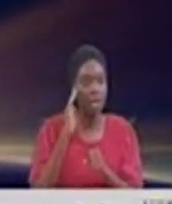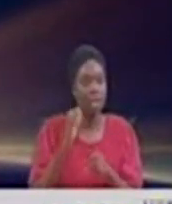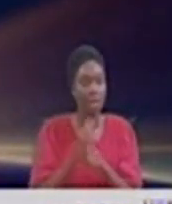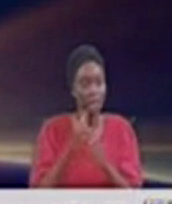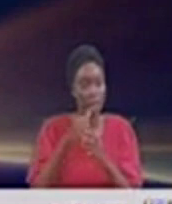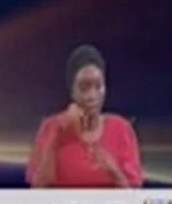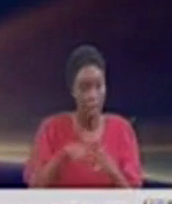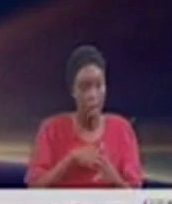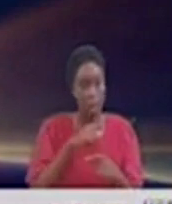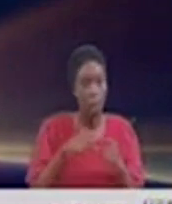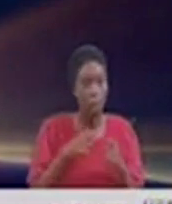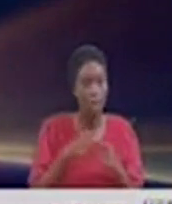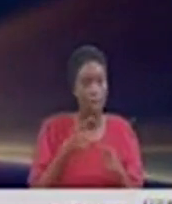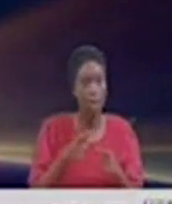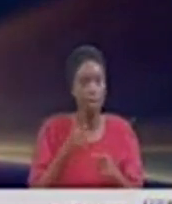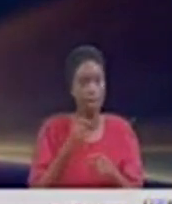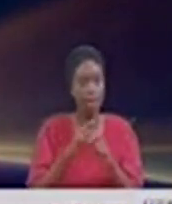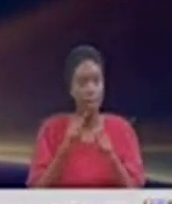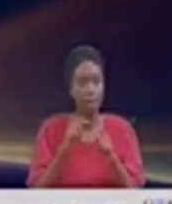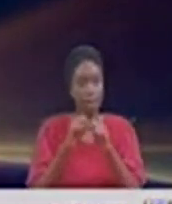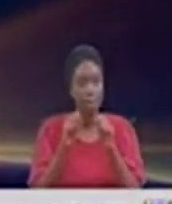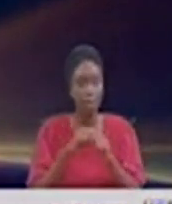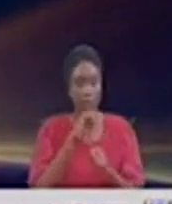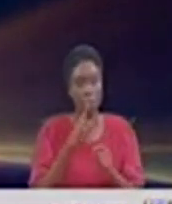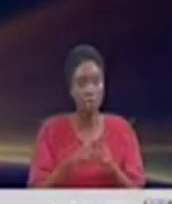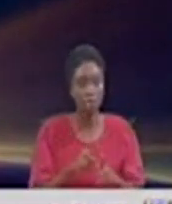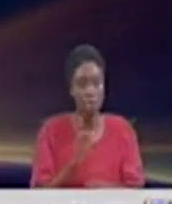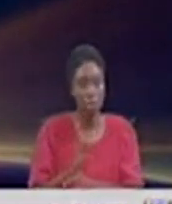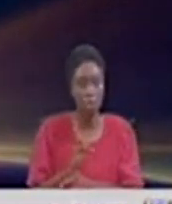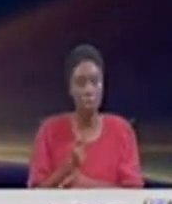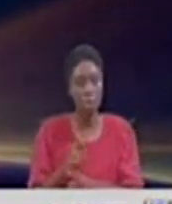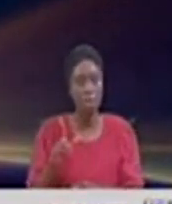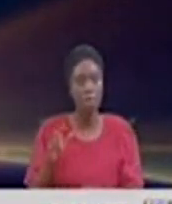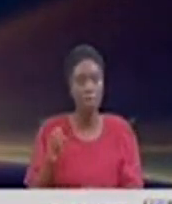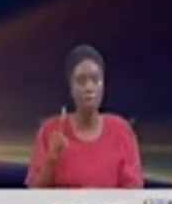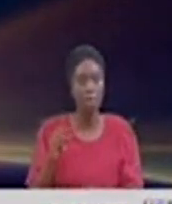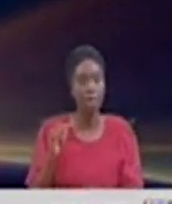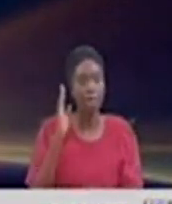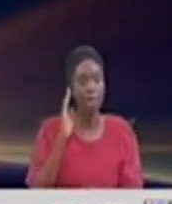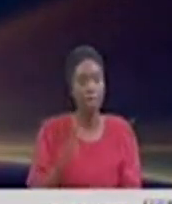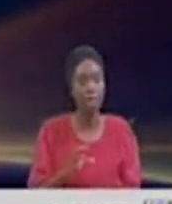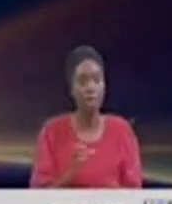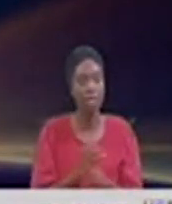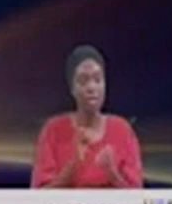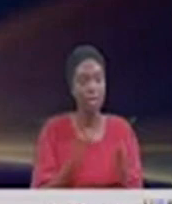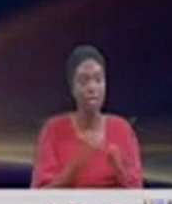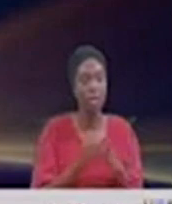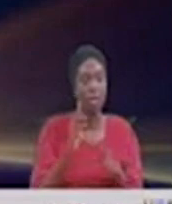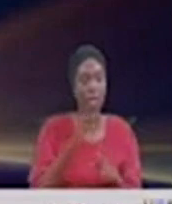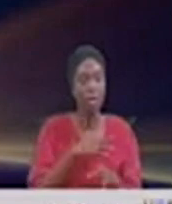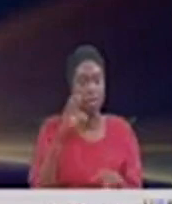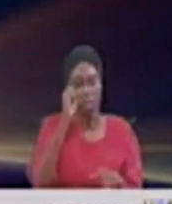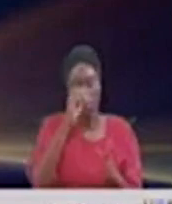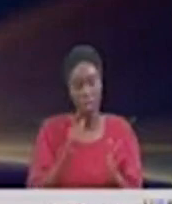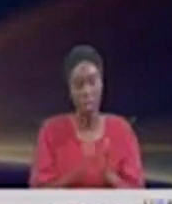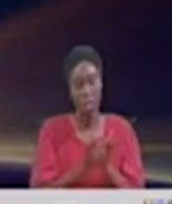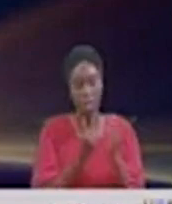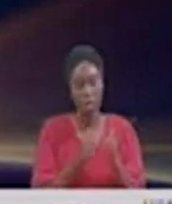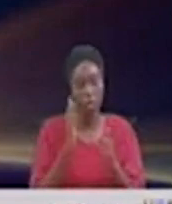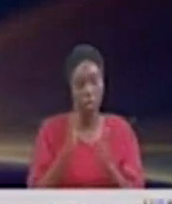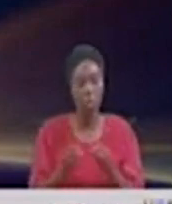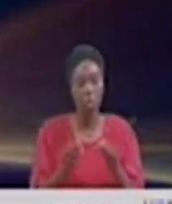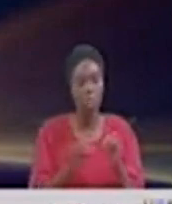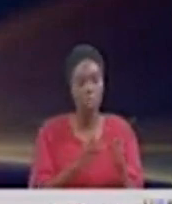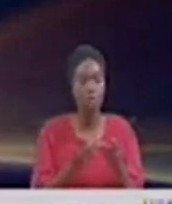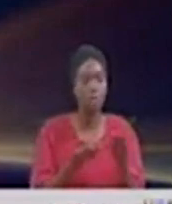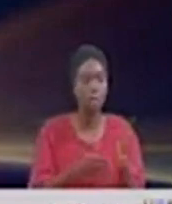And when the tabernacle is to be pitched, the Levites shall set it up, and the stranger that cometh nigh shall be put to death.